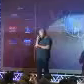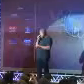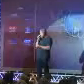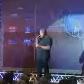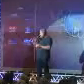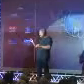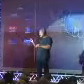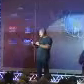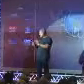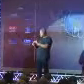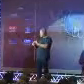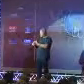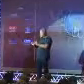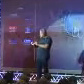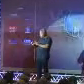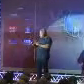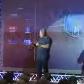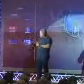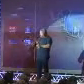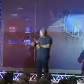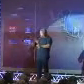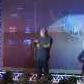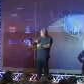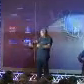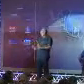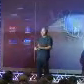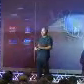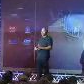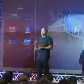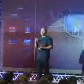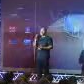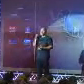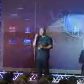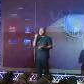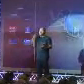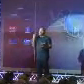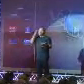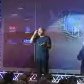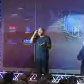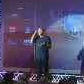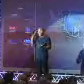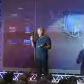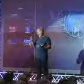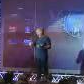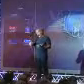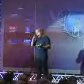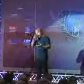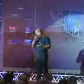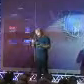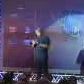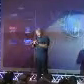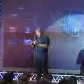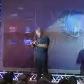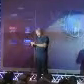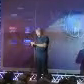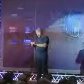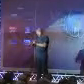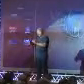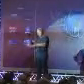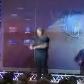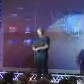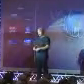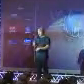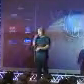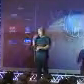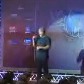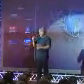Products that could be manufactured in Brazil and giving jobs to people in Brazil, and products